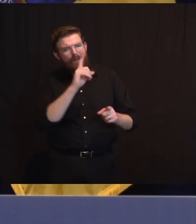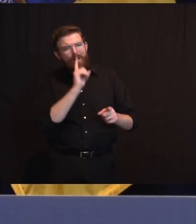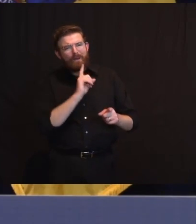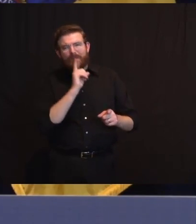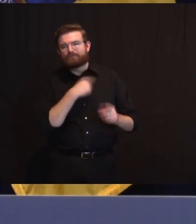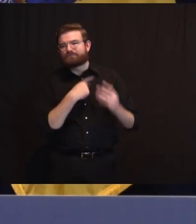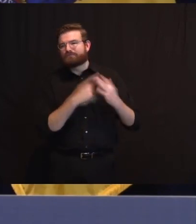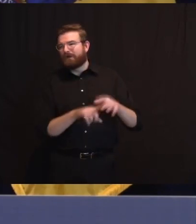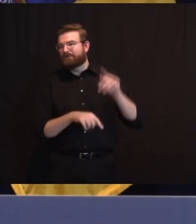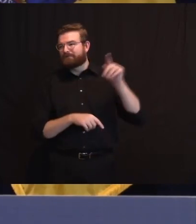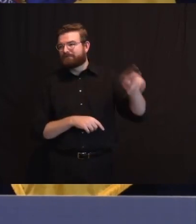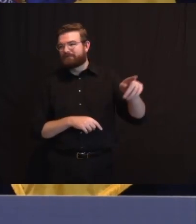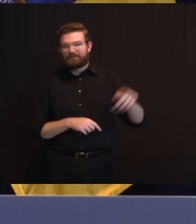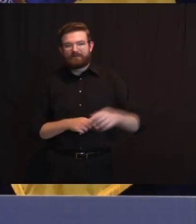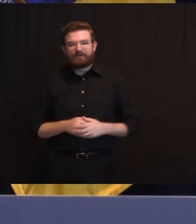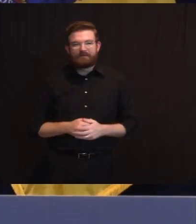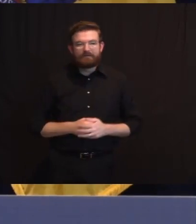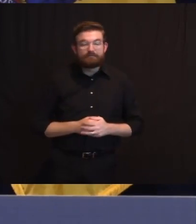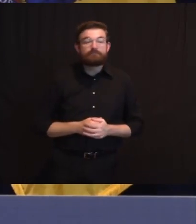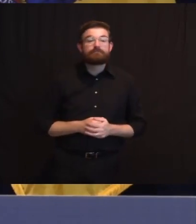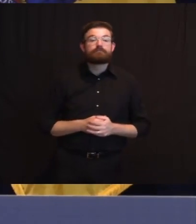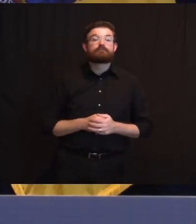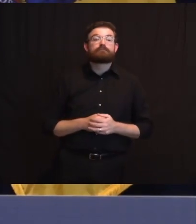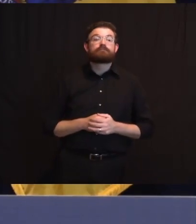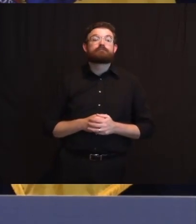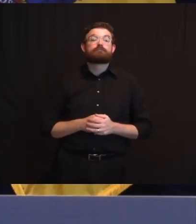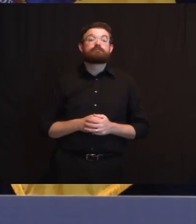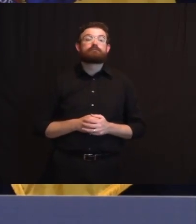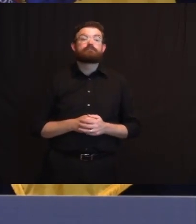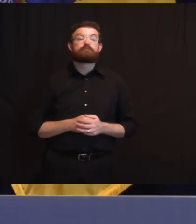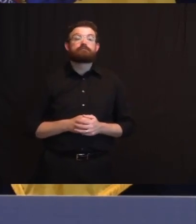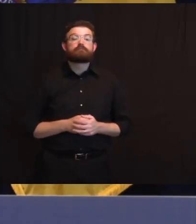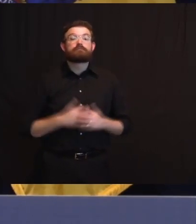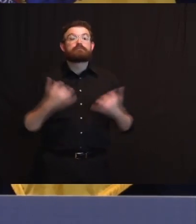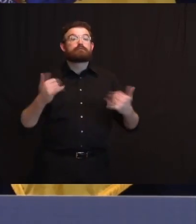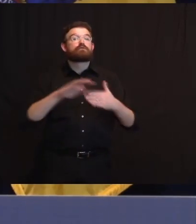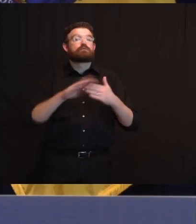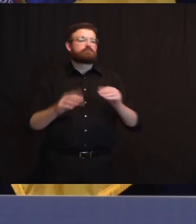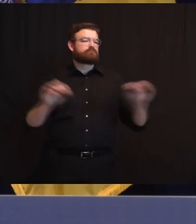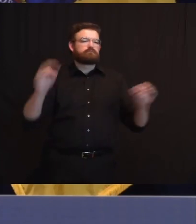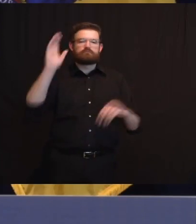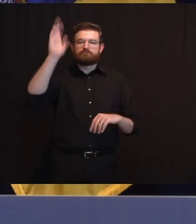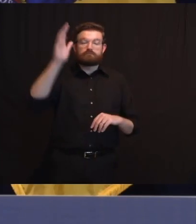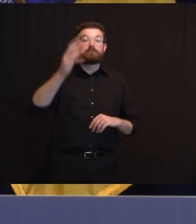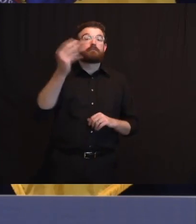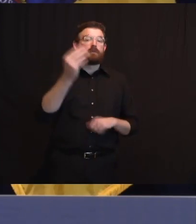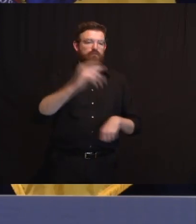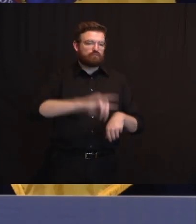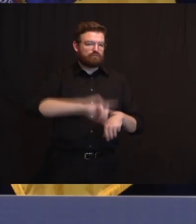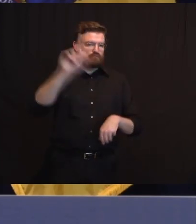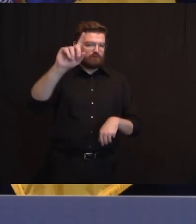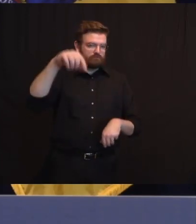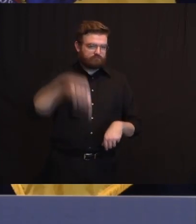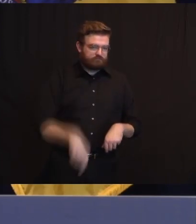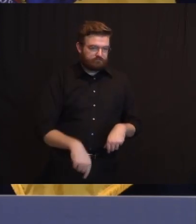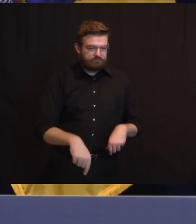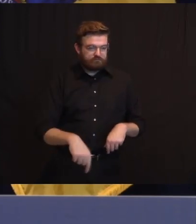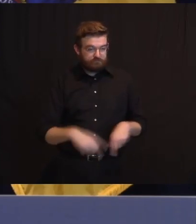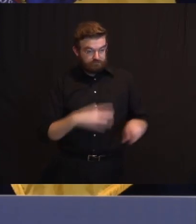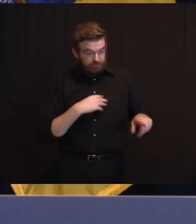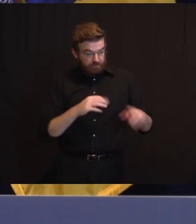will be virtual this weekend unless folks hear otherwise. And Monday, we're on for 1 o'clock here. The White House, I think, has kicked our weekly to